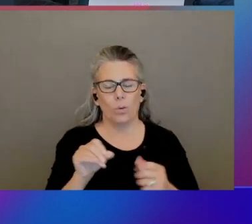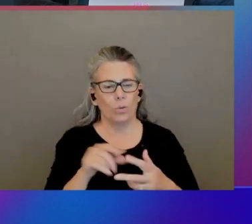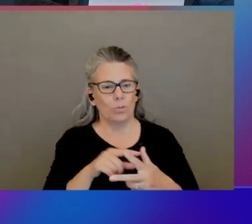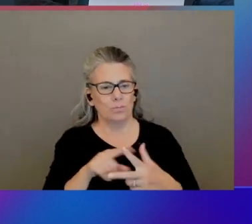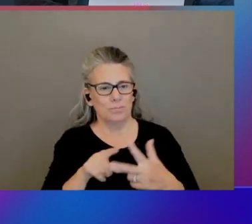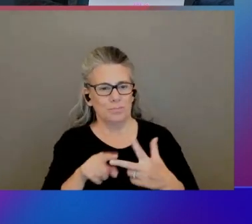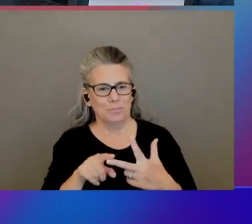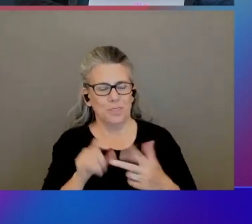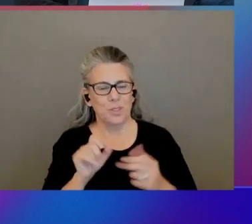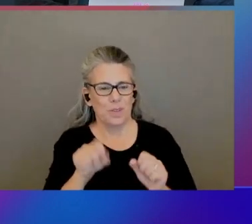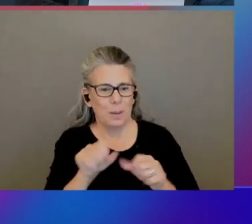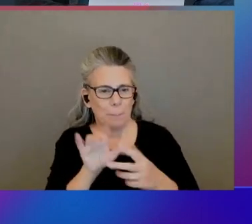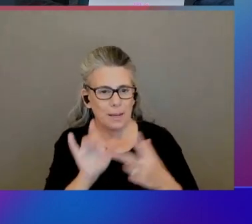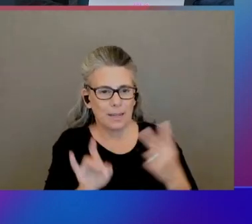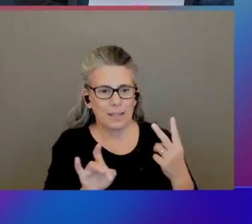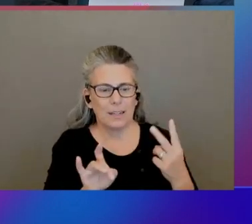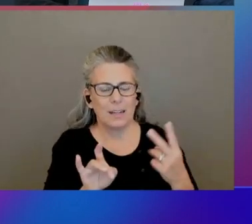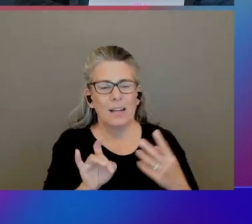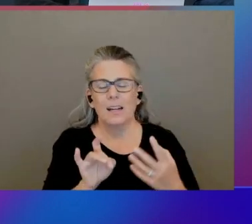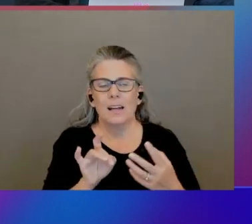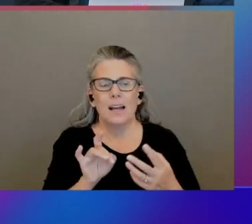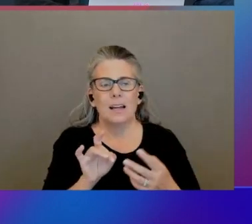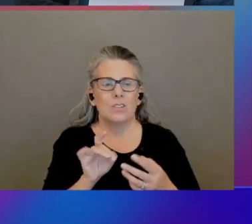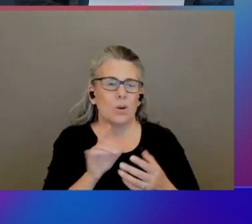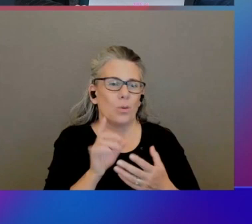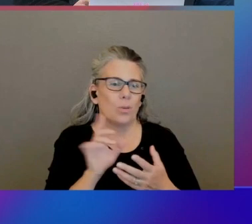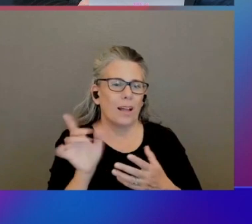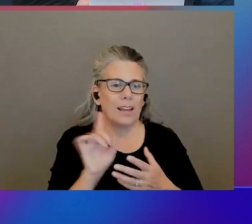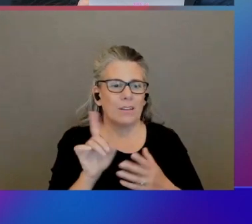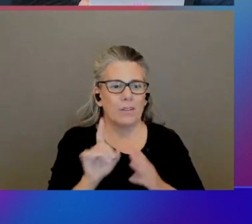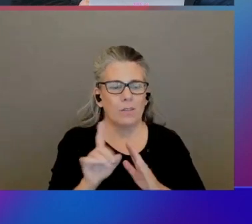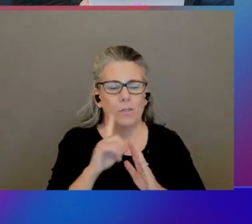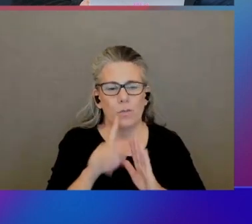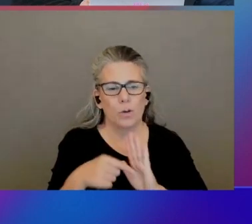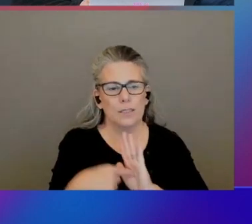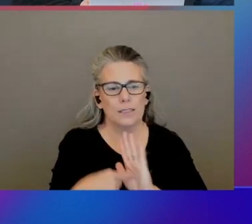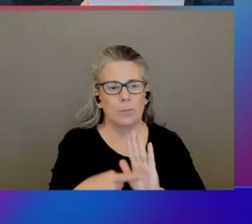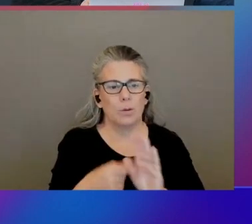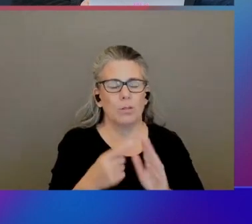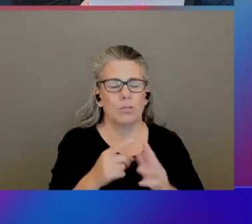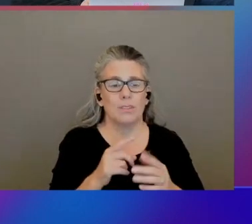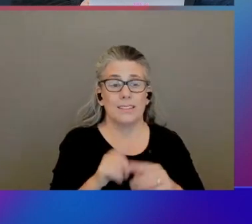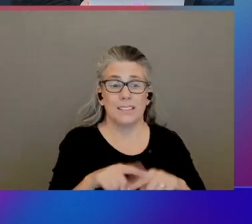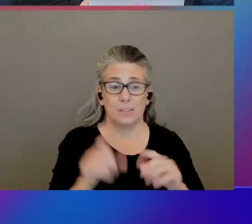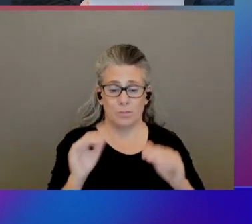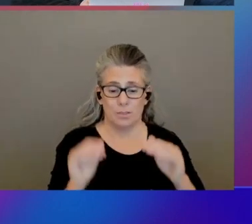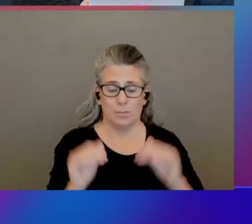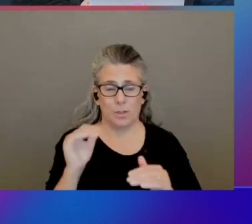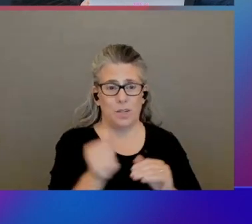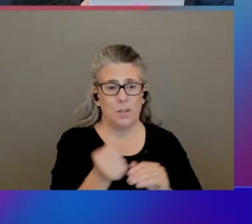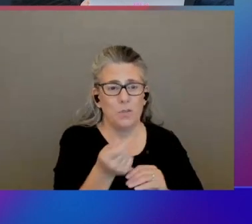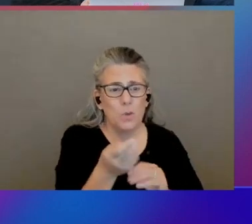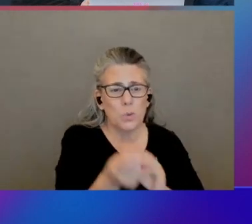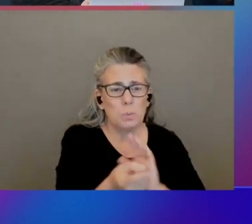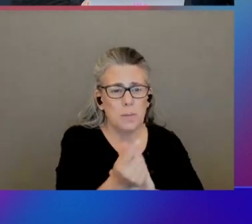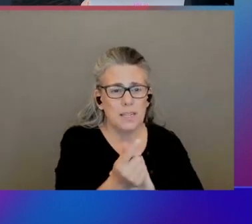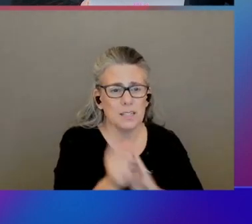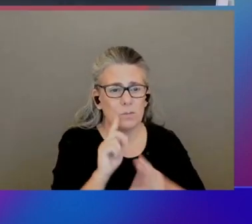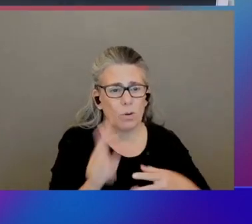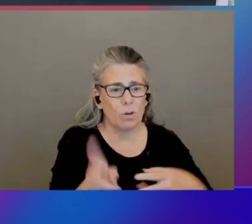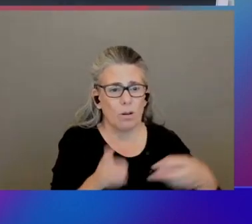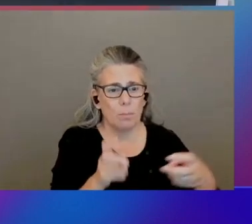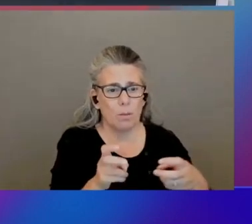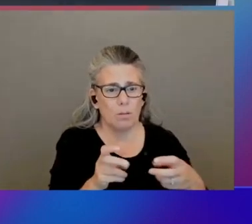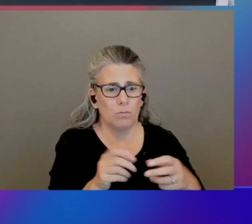just a couple of minutes and hours. Wow. So actually in a couple of minutes I can see results. And it might be not